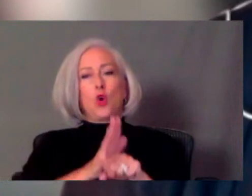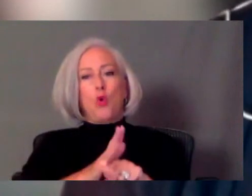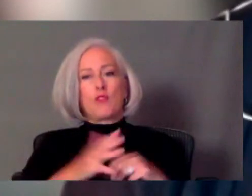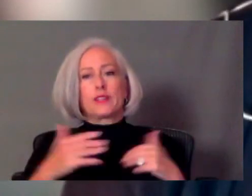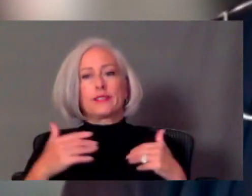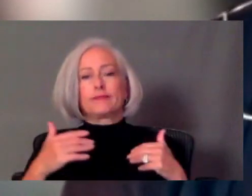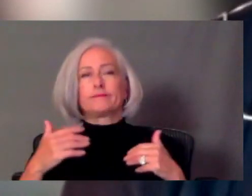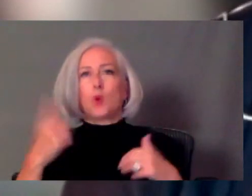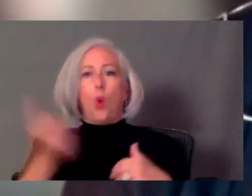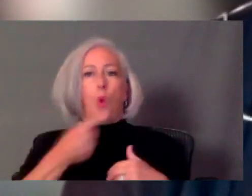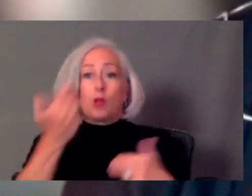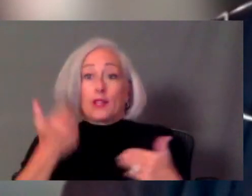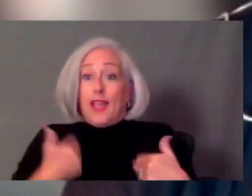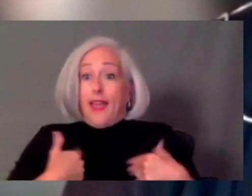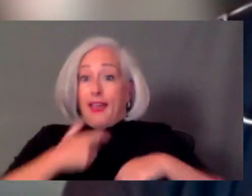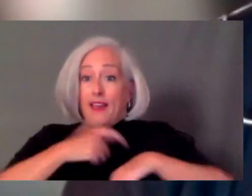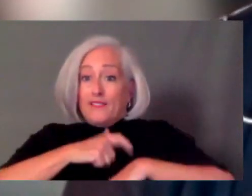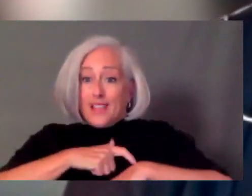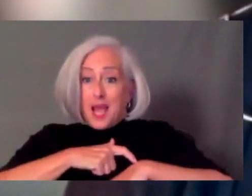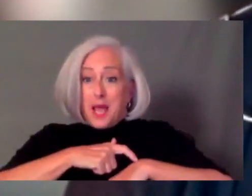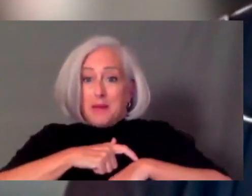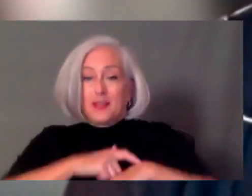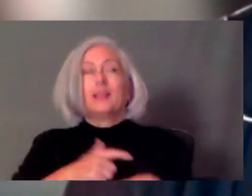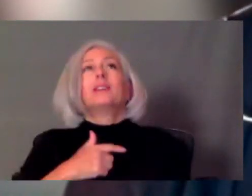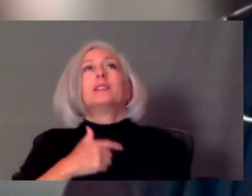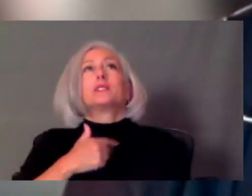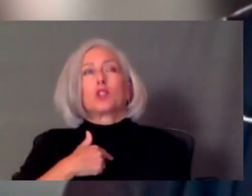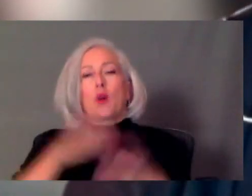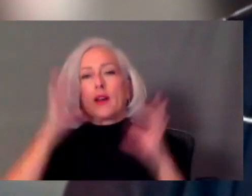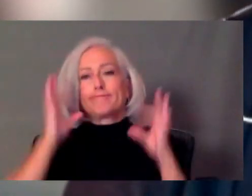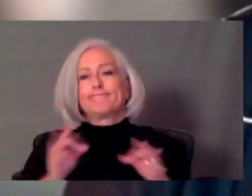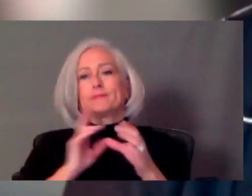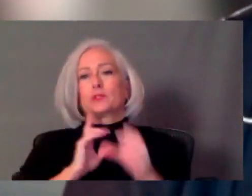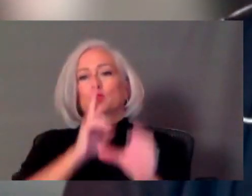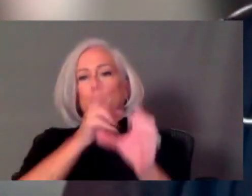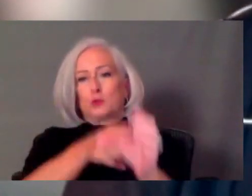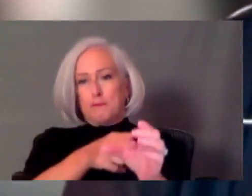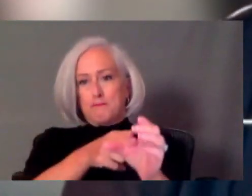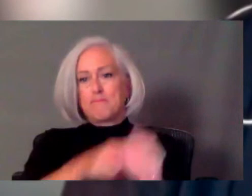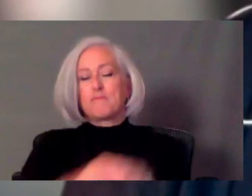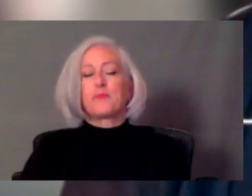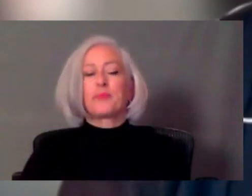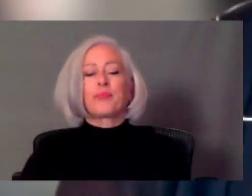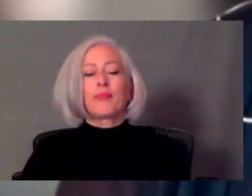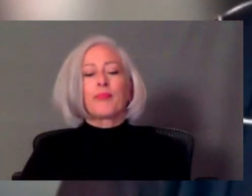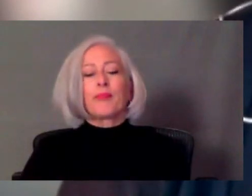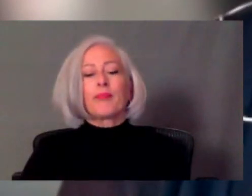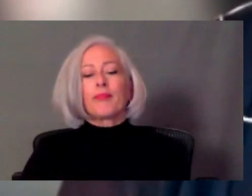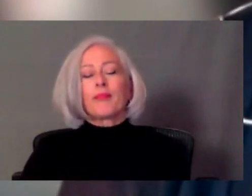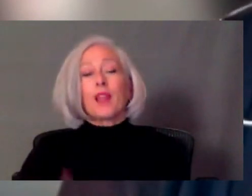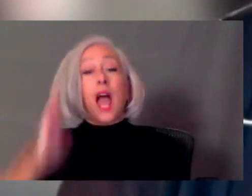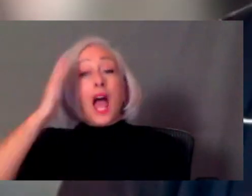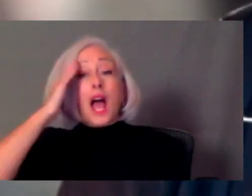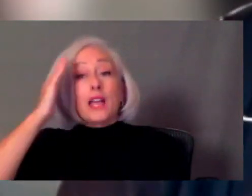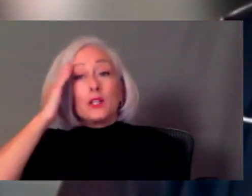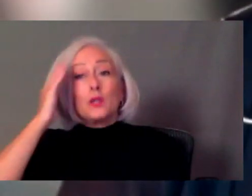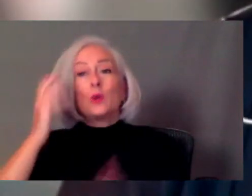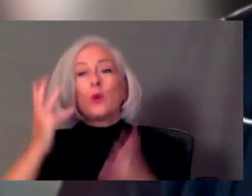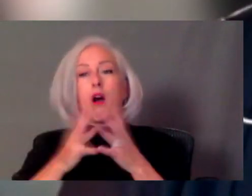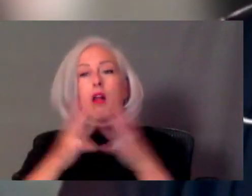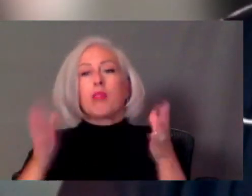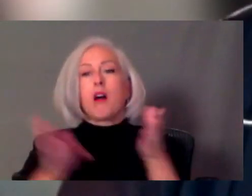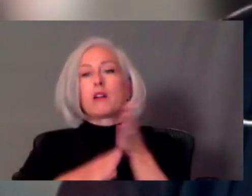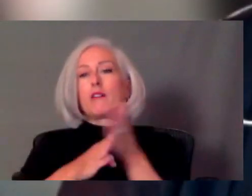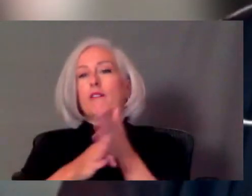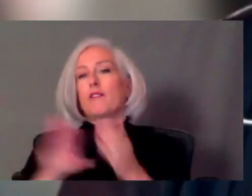so I thought it was important for me to be able to participate and tell my story. And I tell my story to anyone